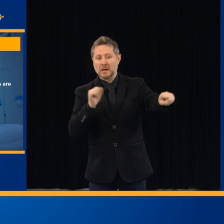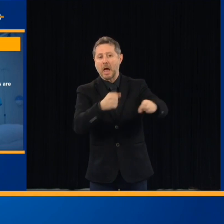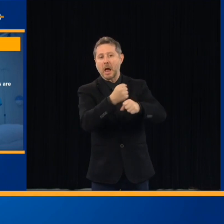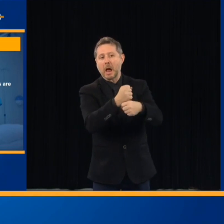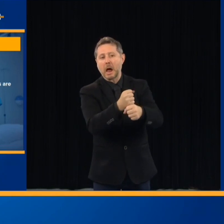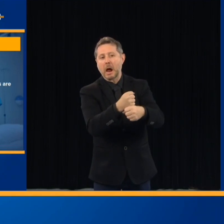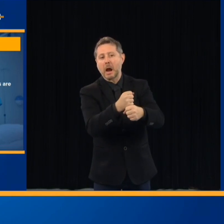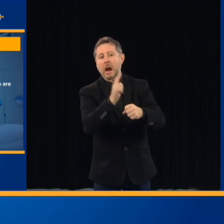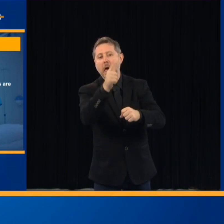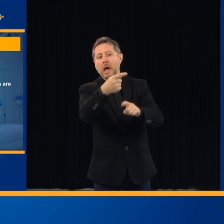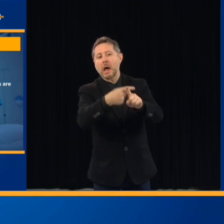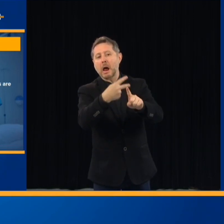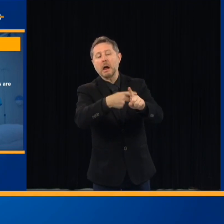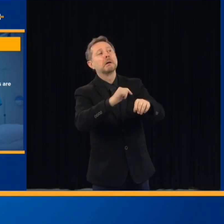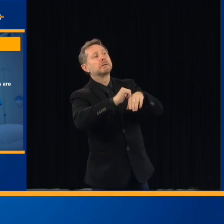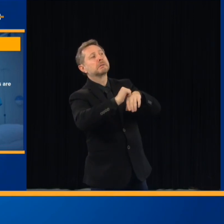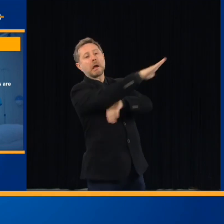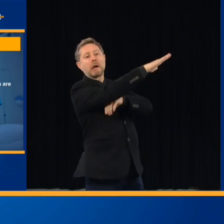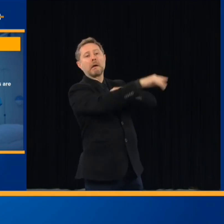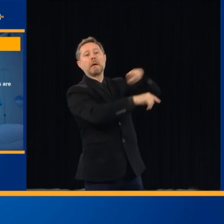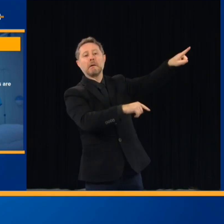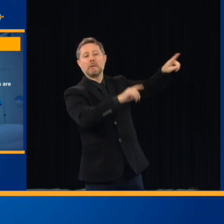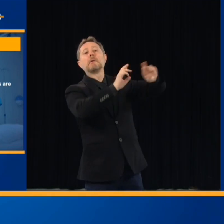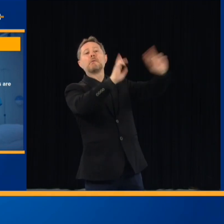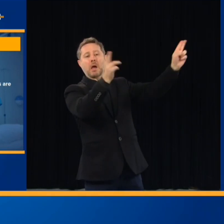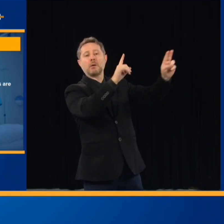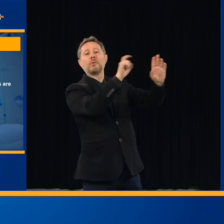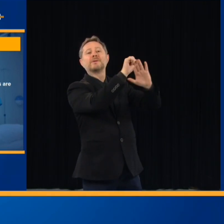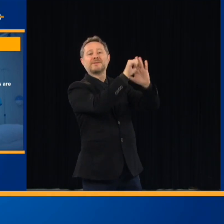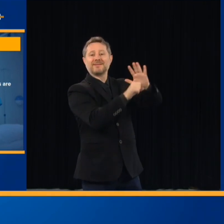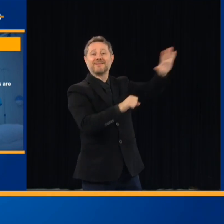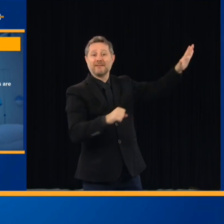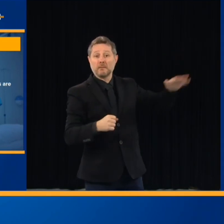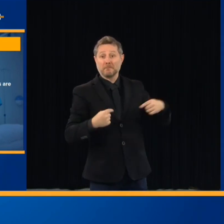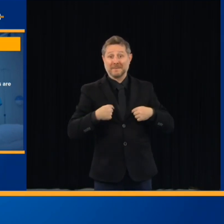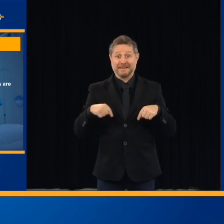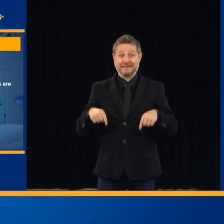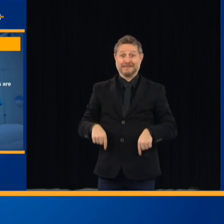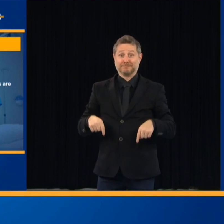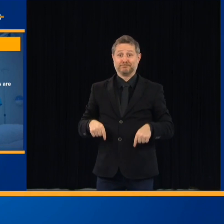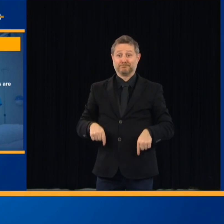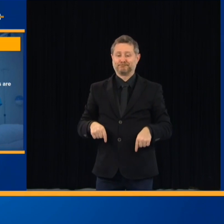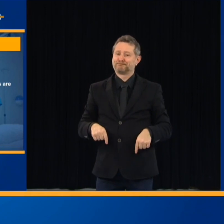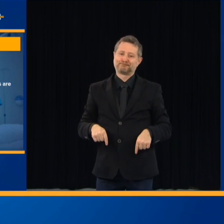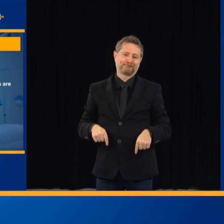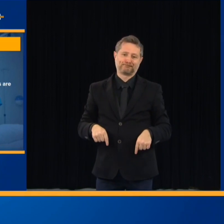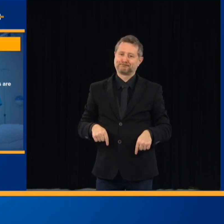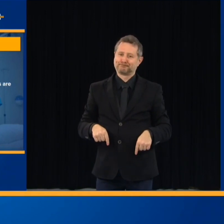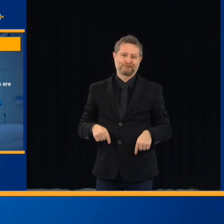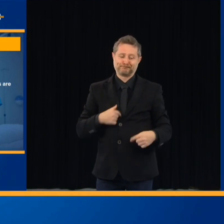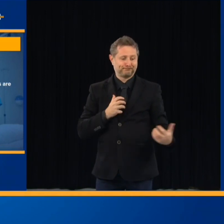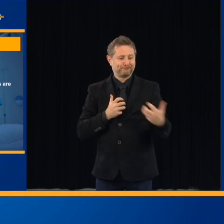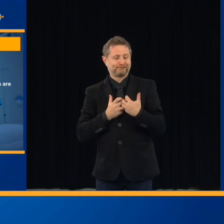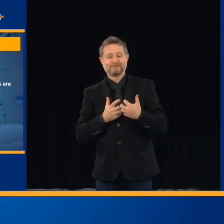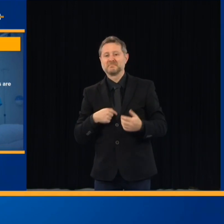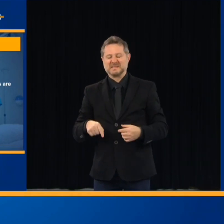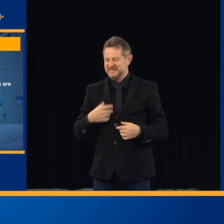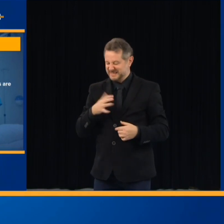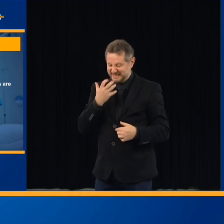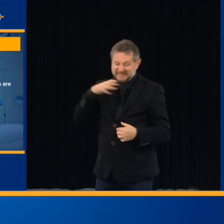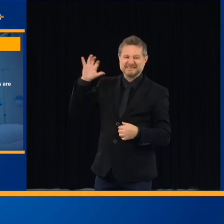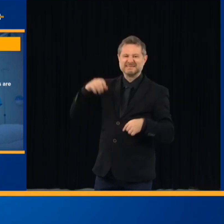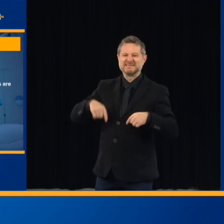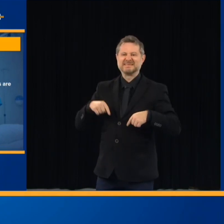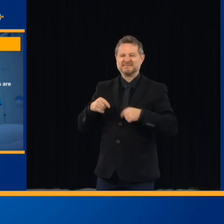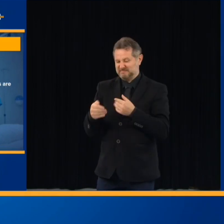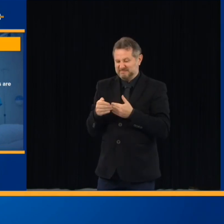they can ramp up production, but not on our curve. So we have to find ventilators that we can buy,